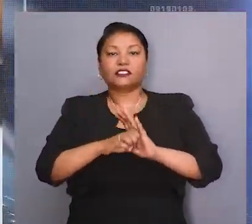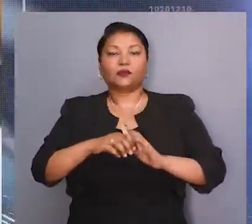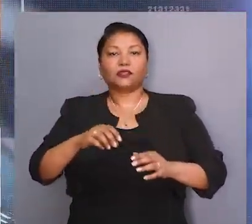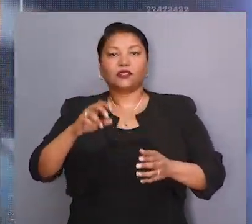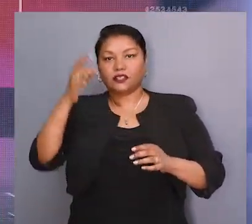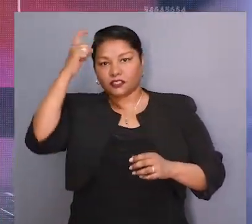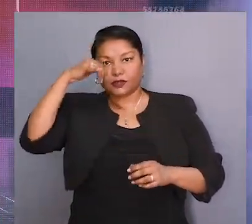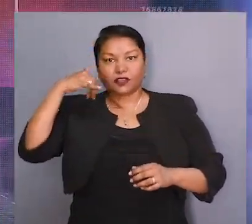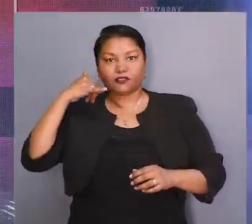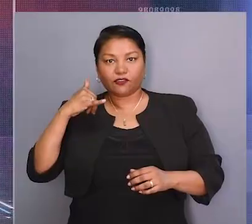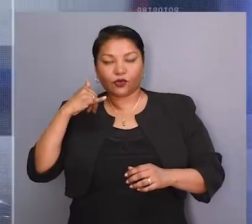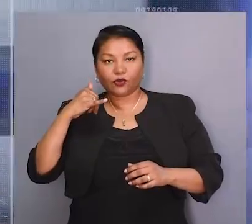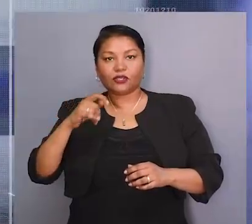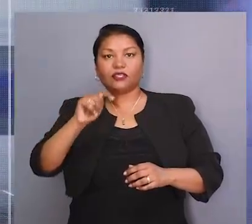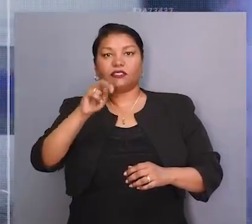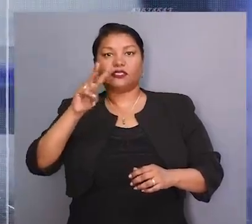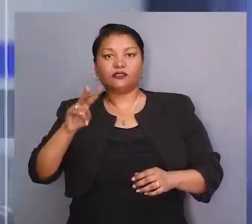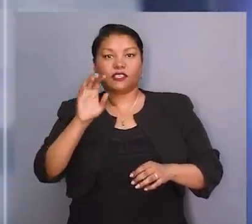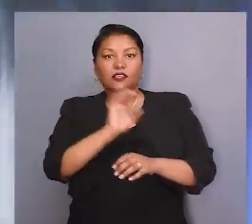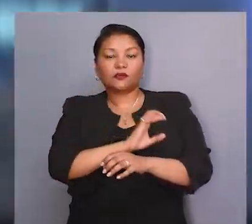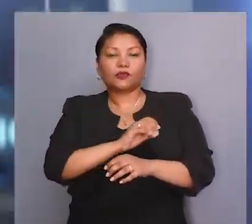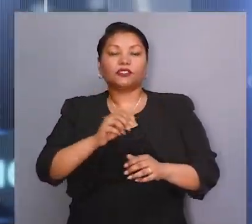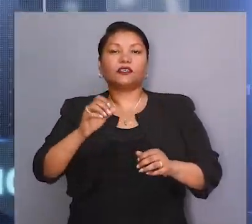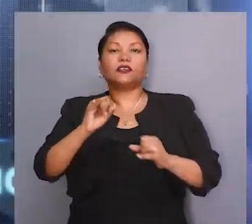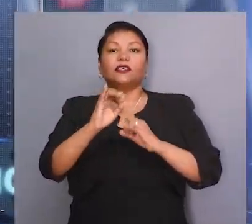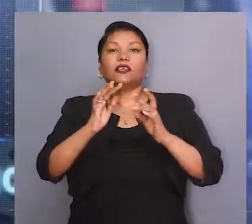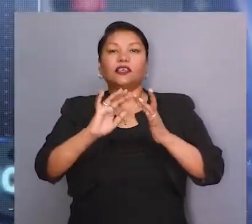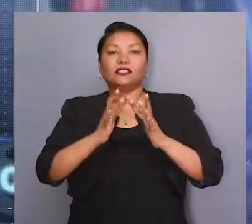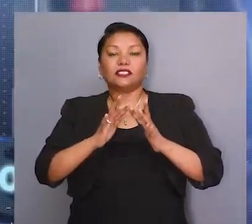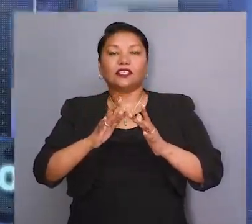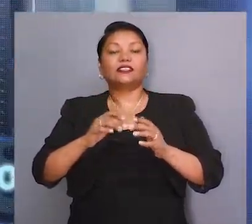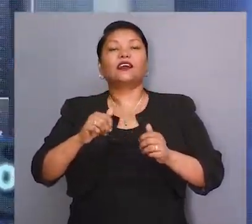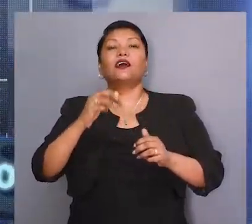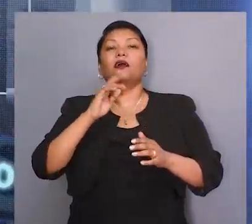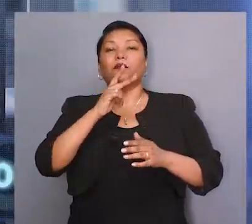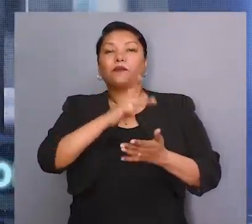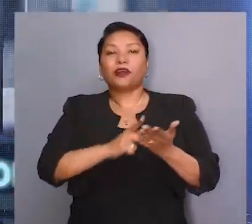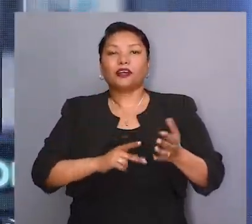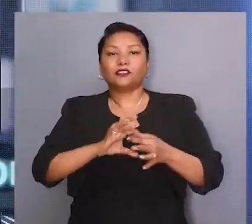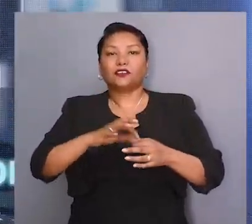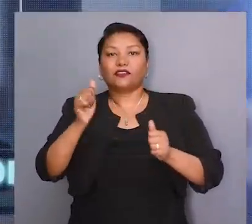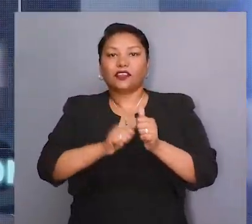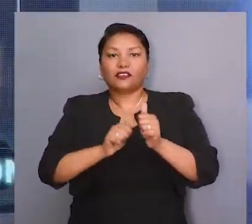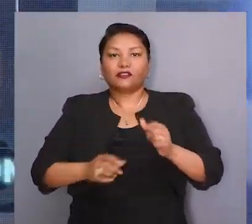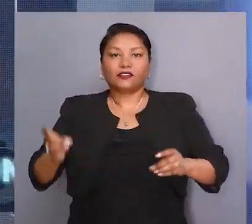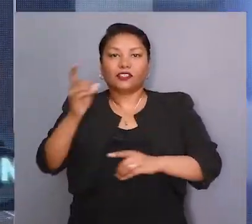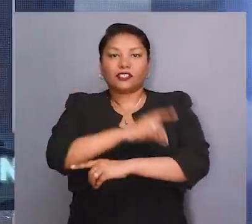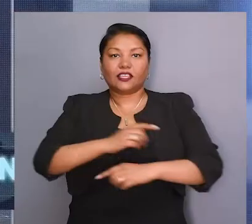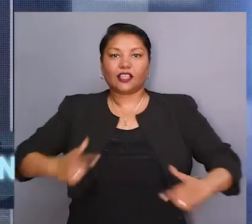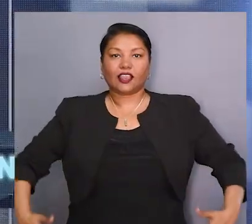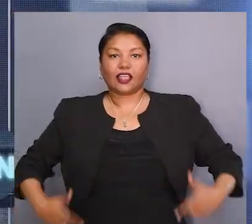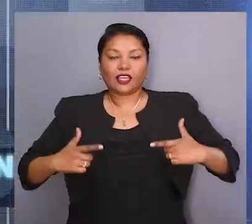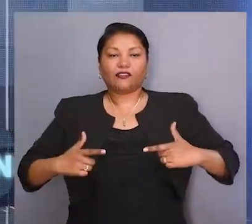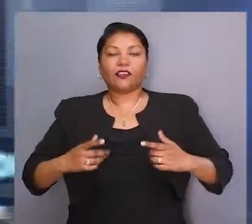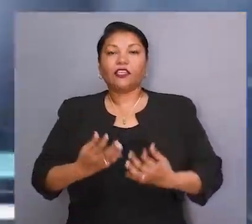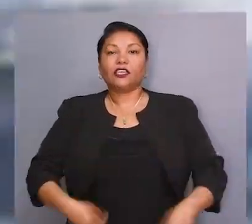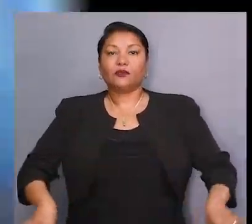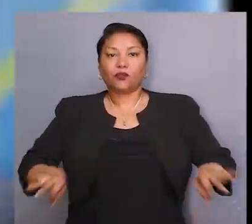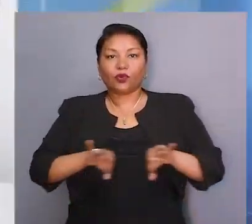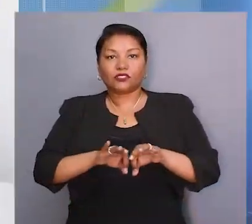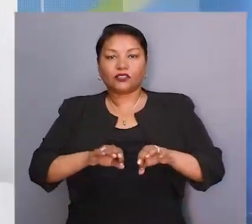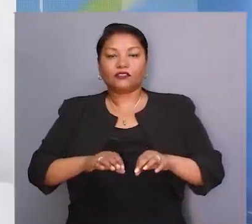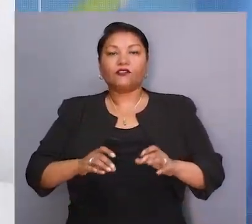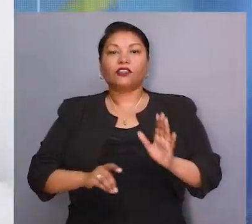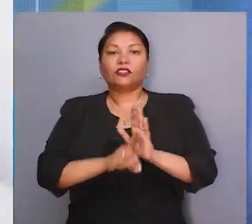phones, televisions, computers, and the internet are part of almost every aspect of daily life. They are key enablers to